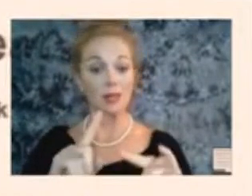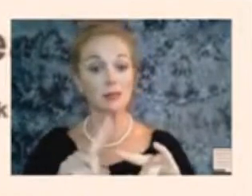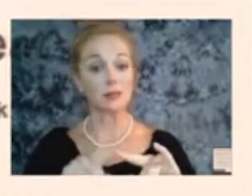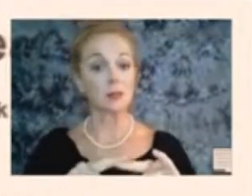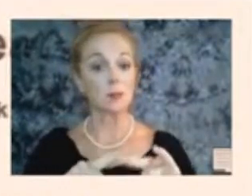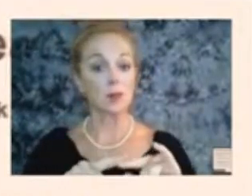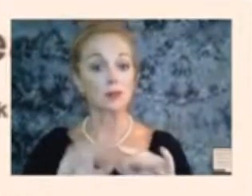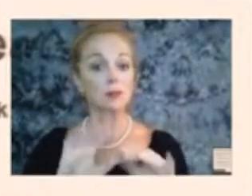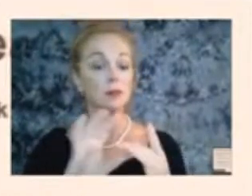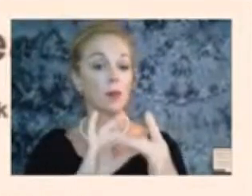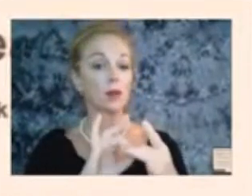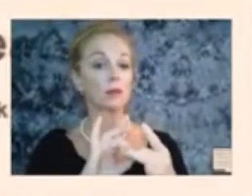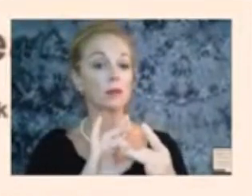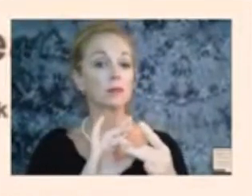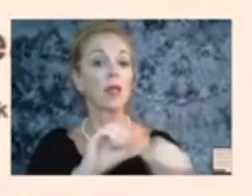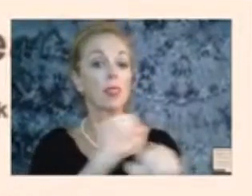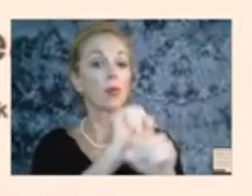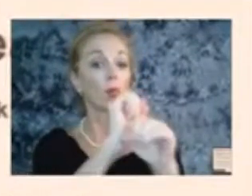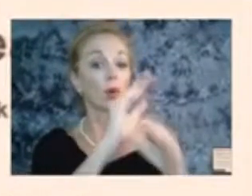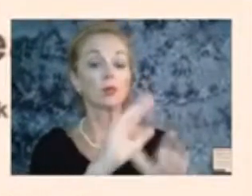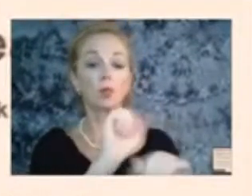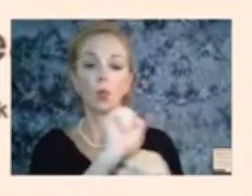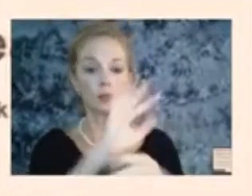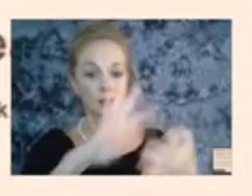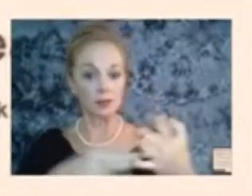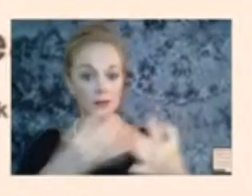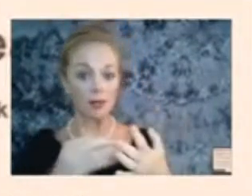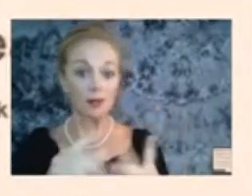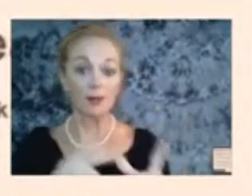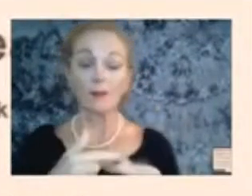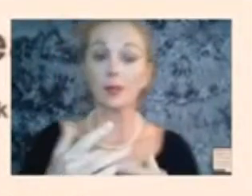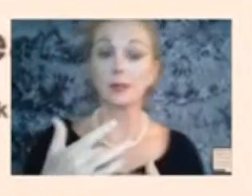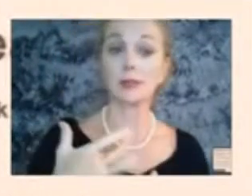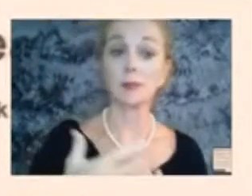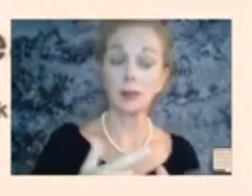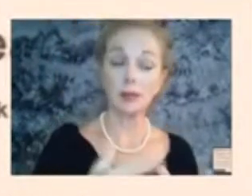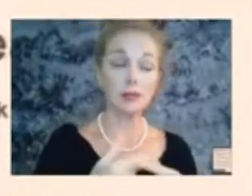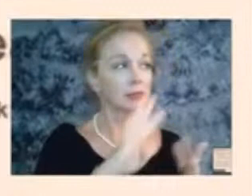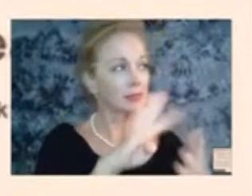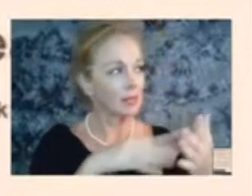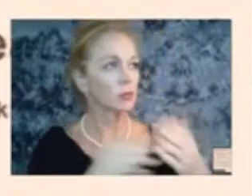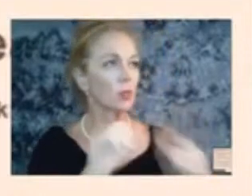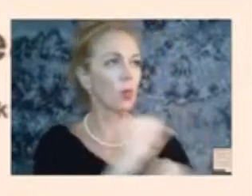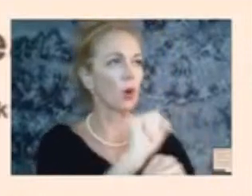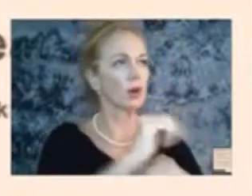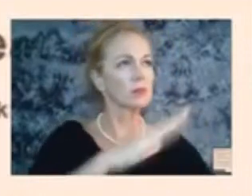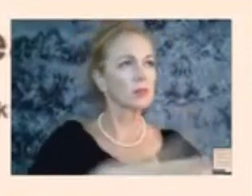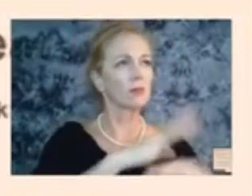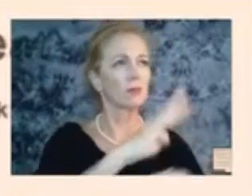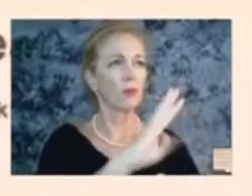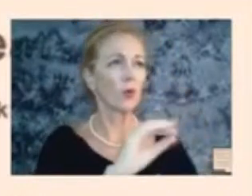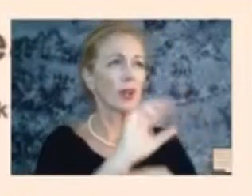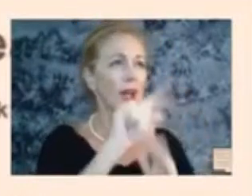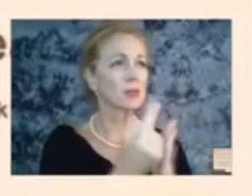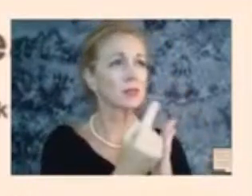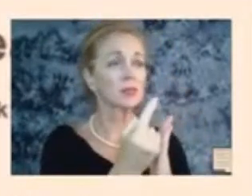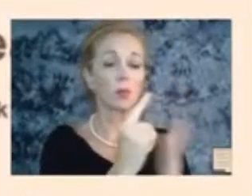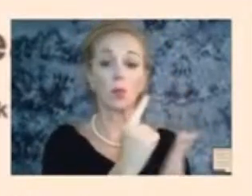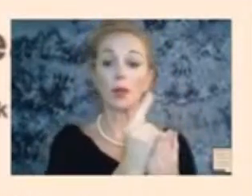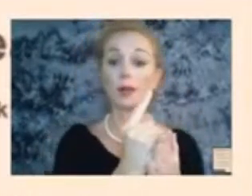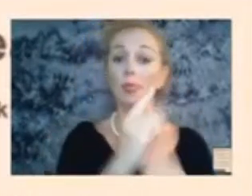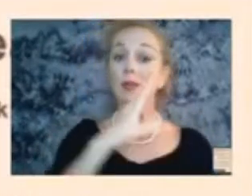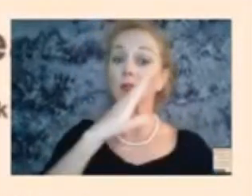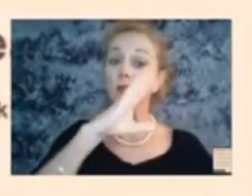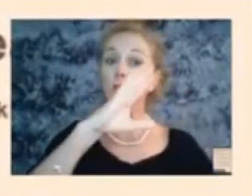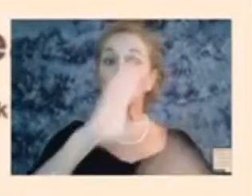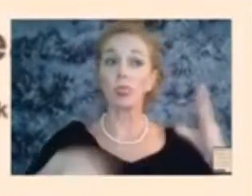work schedule. So if an employee is typically scheduled to work 40 hours per week, then the total number of hours that employee could use is 80.